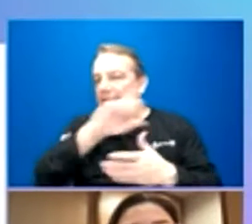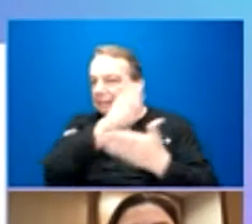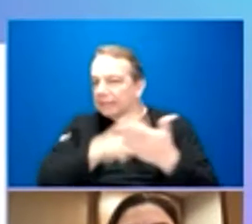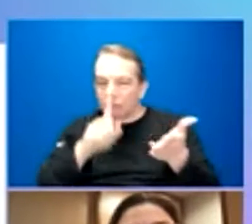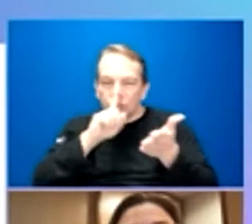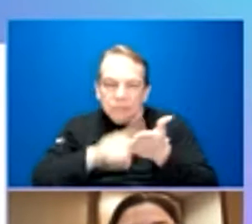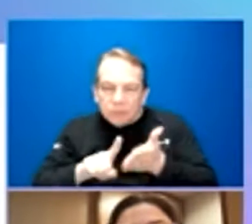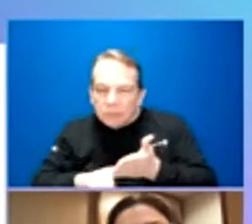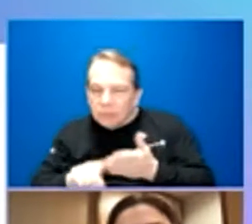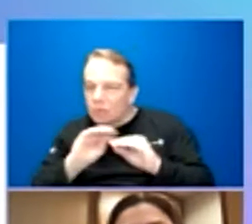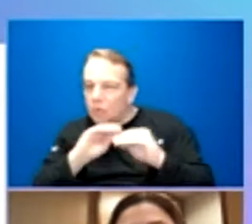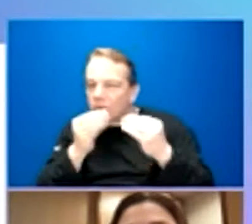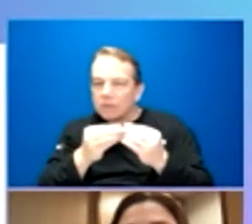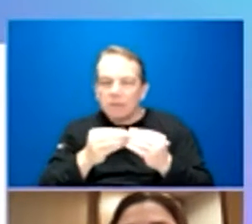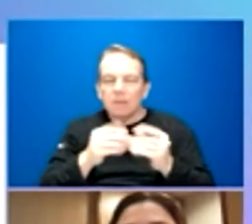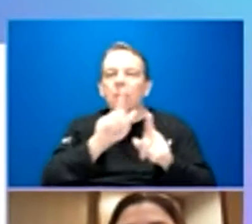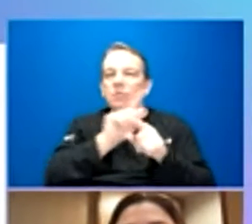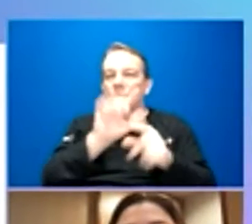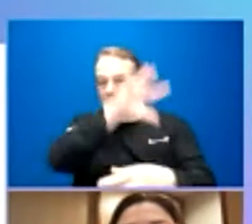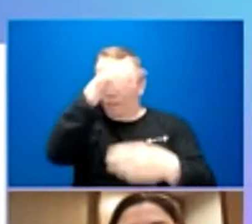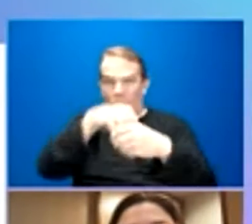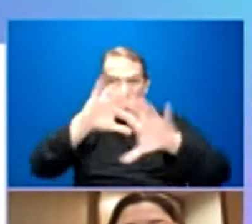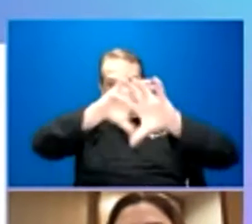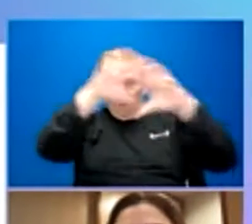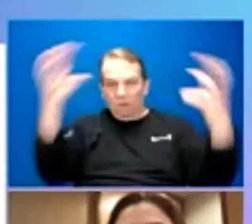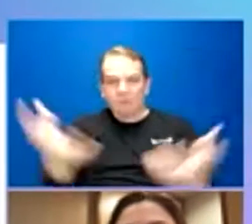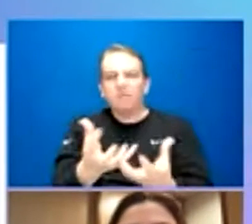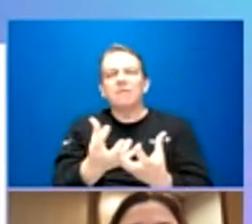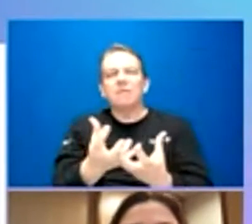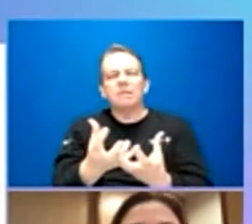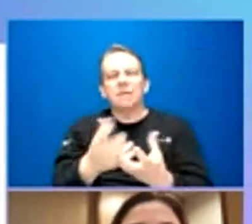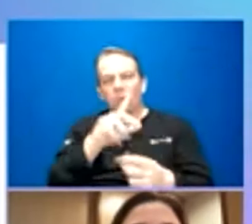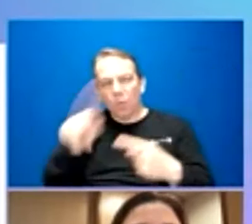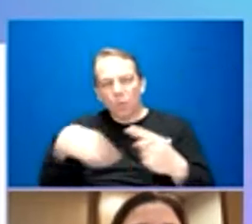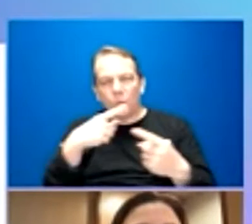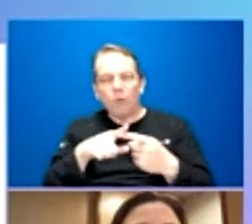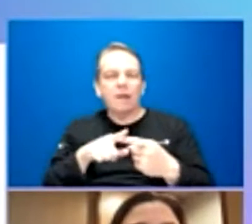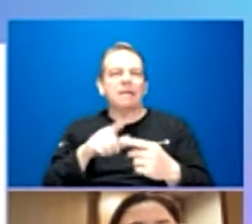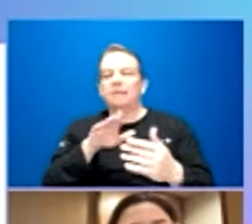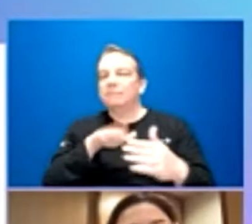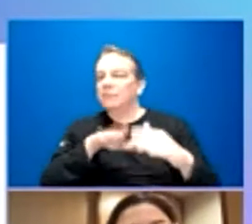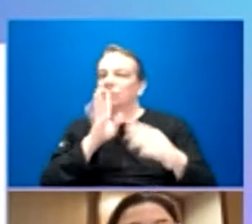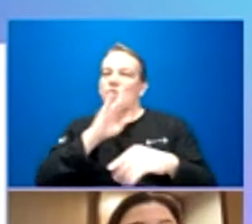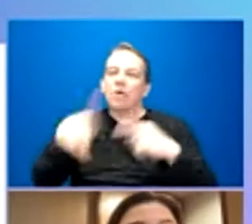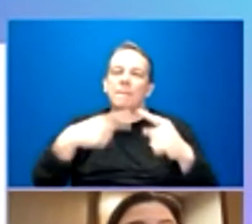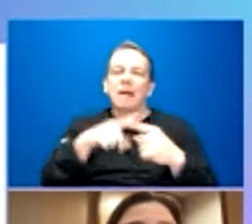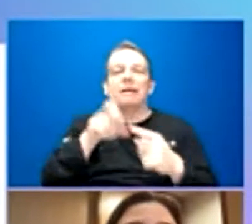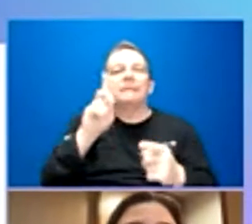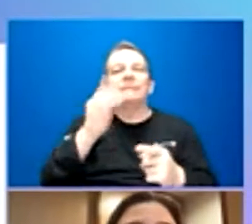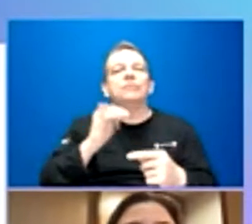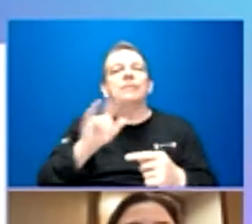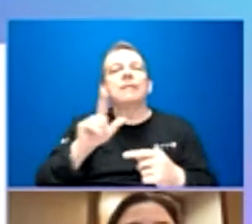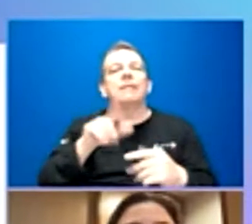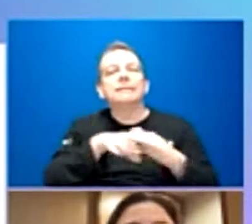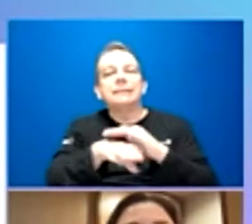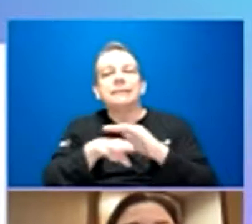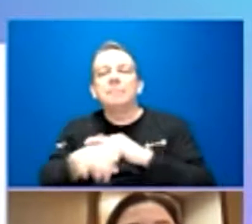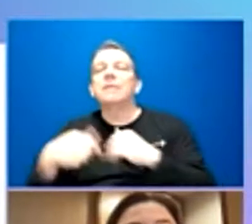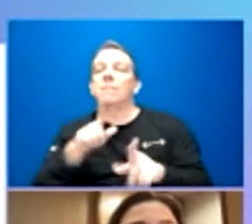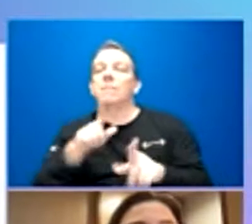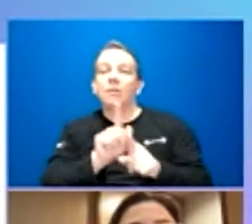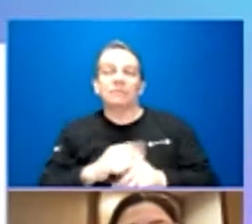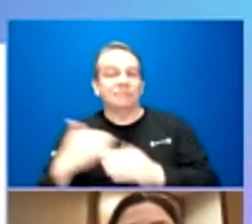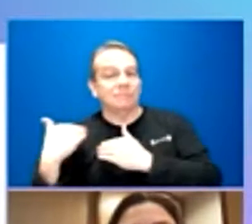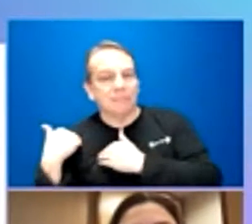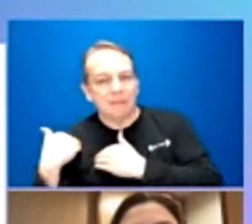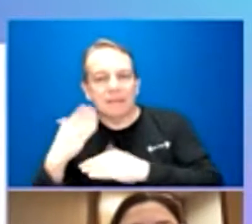organization, and within the entire organization when it comes to digital accessibility. And so that also means I'm responsible for